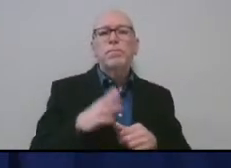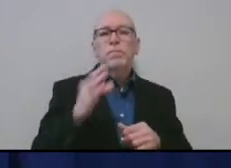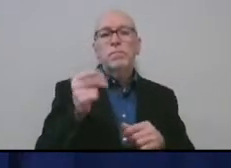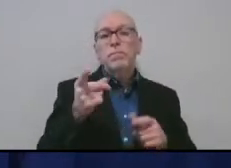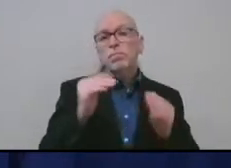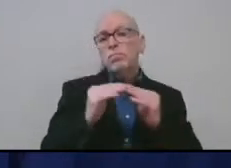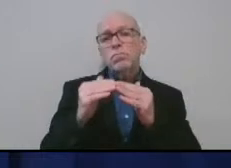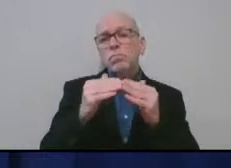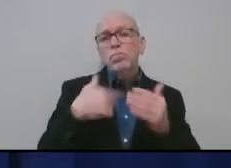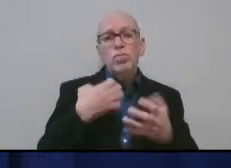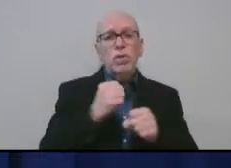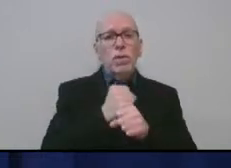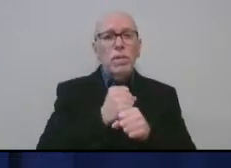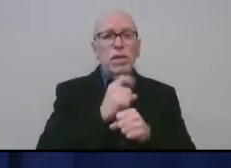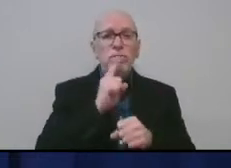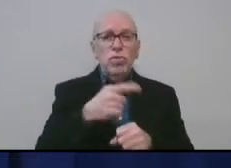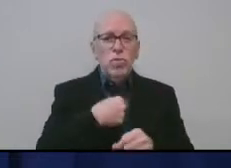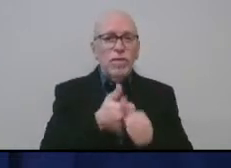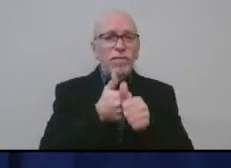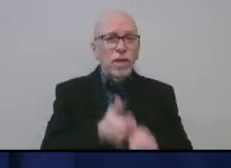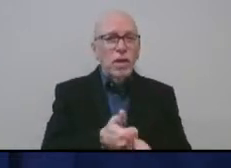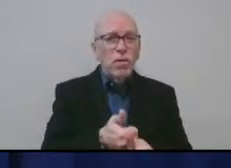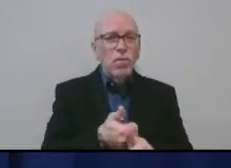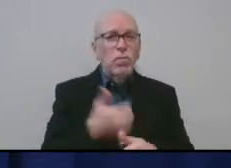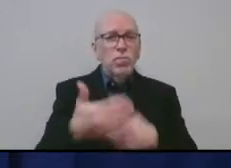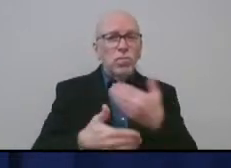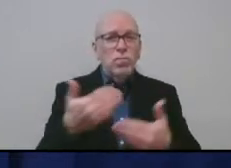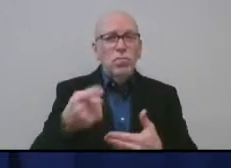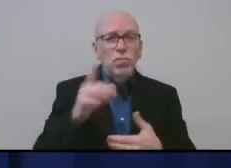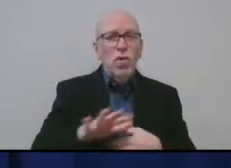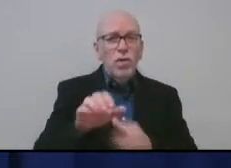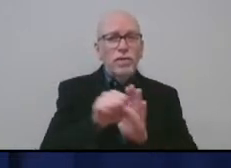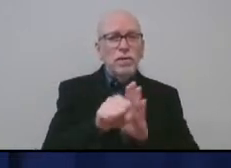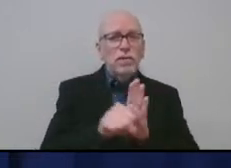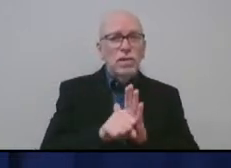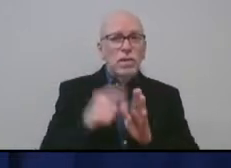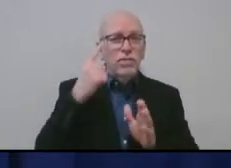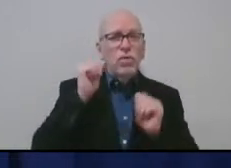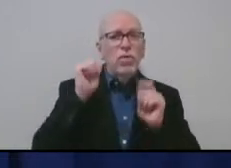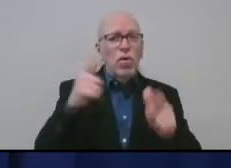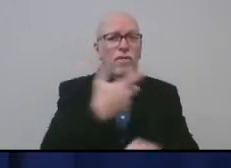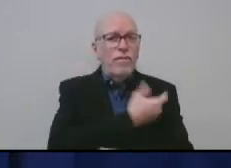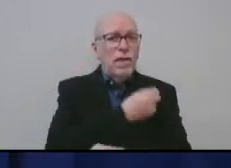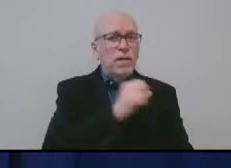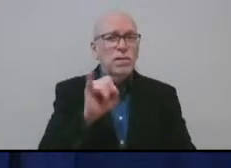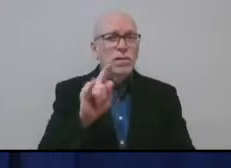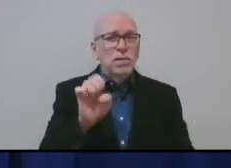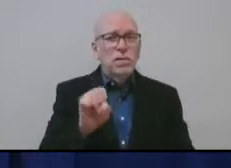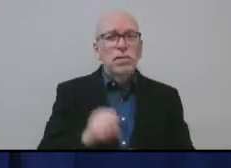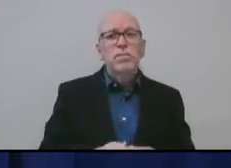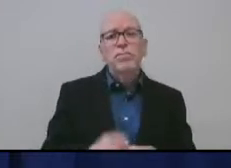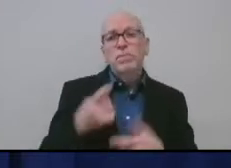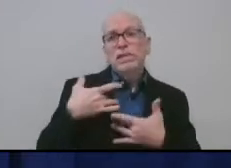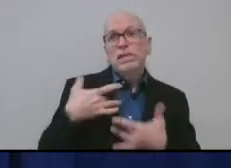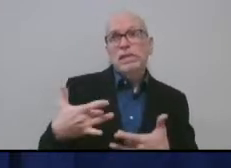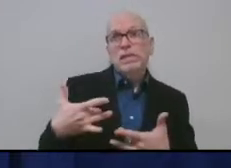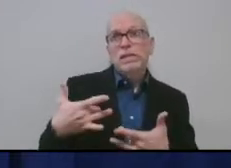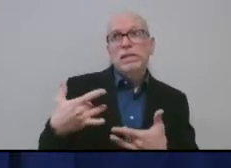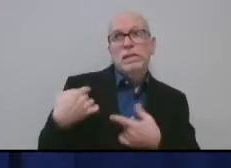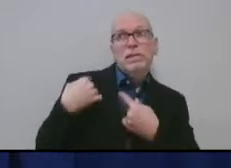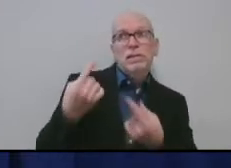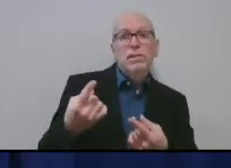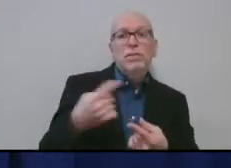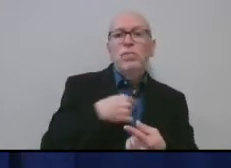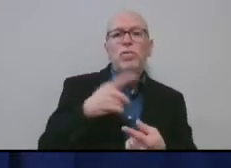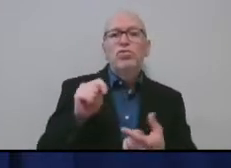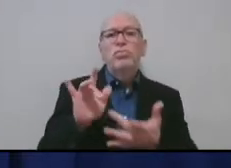make sure that we follow that closely across the state at all our vaccination sites. So it's usually to this point just been a matter of reaching out